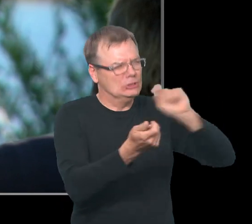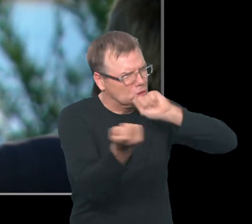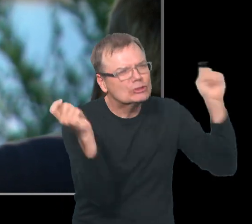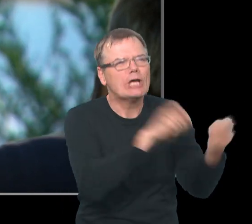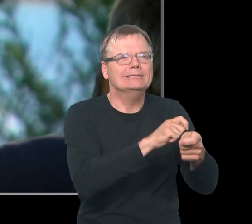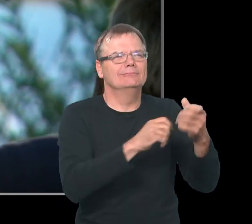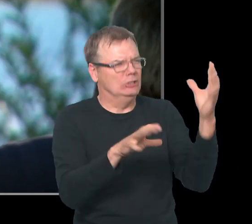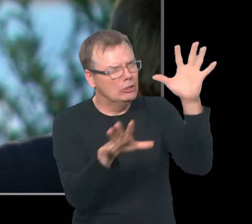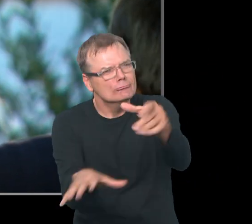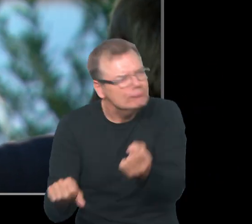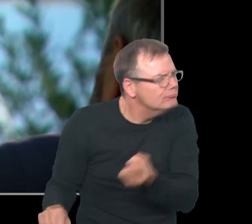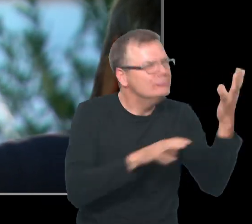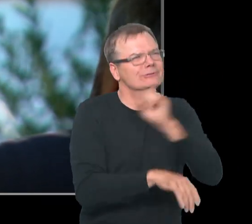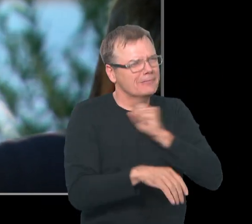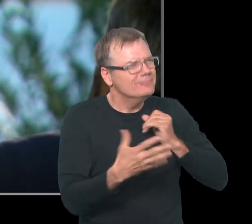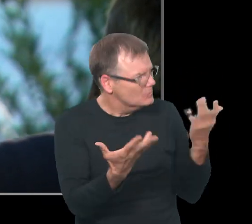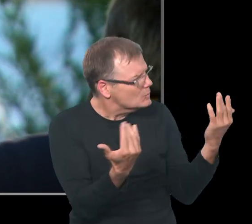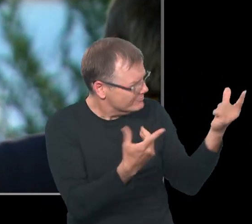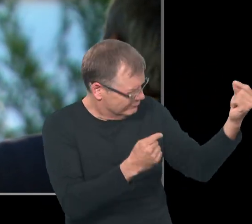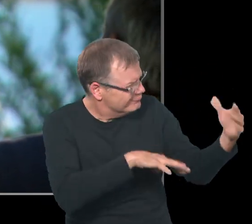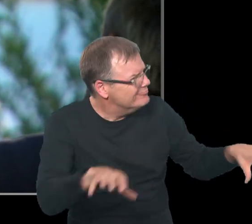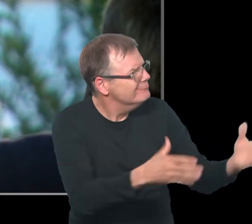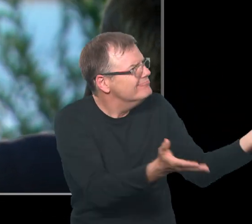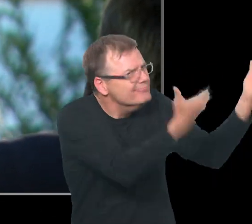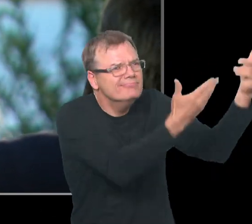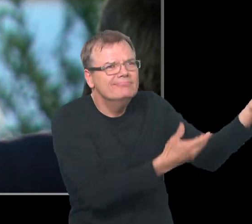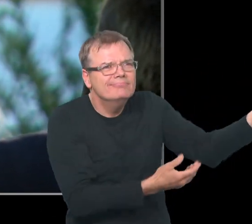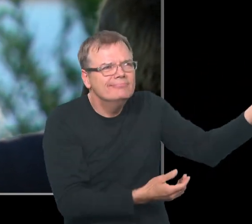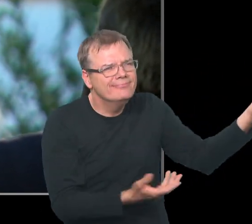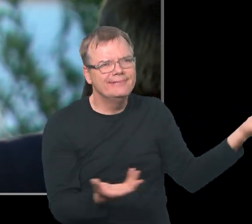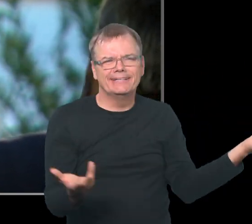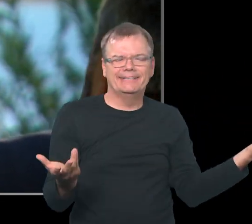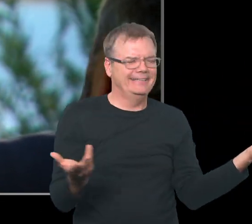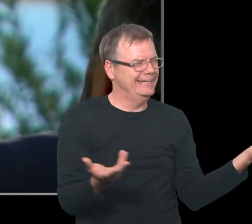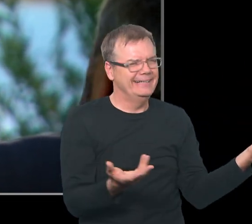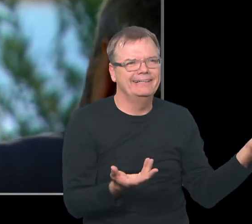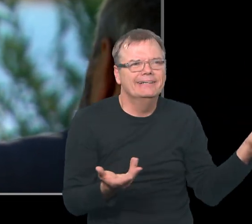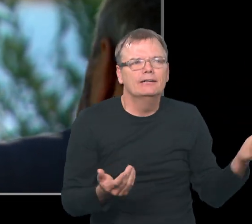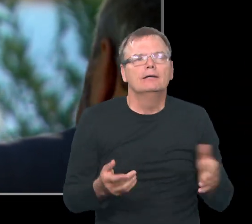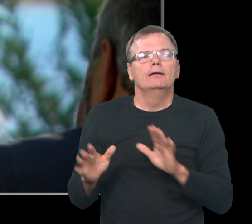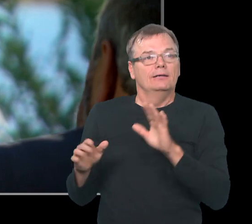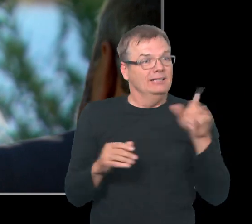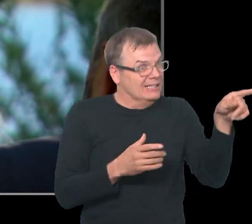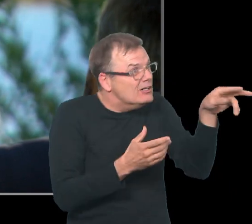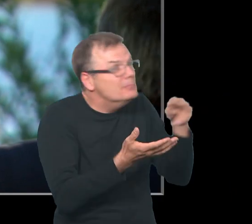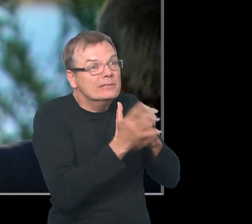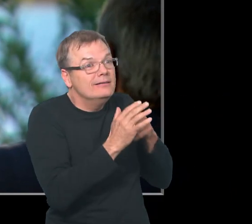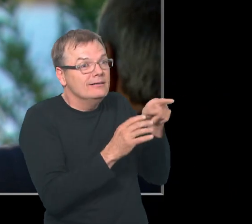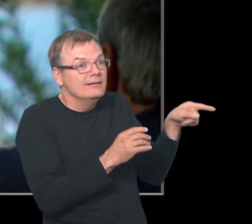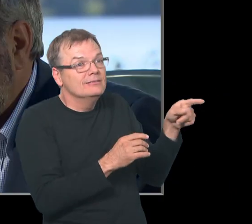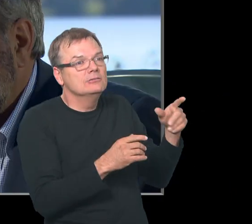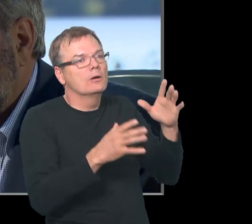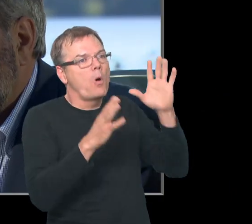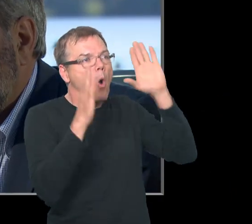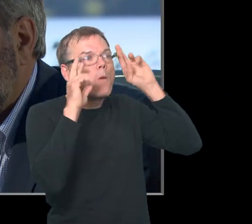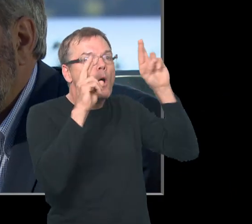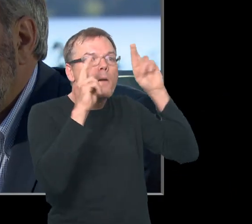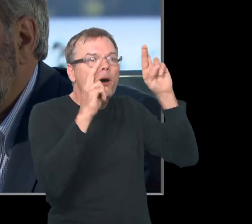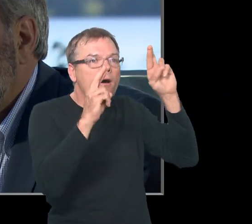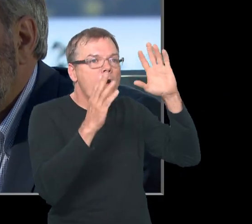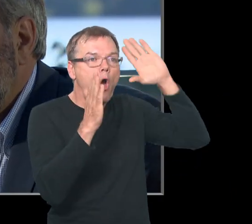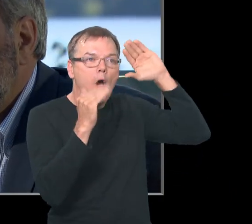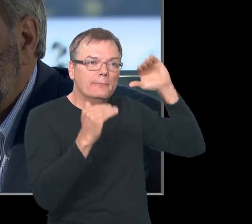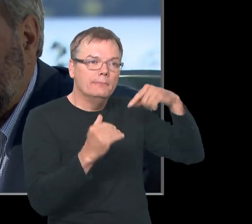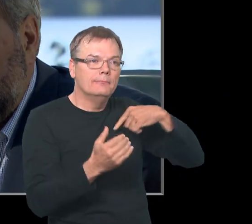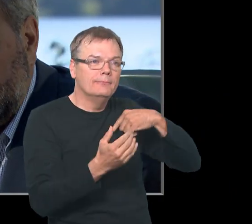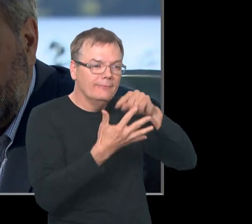you sound like you're just going to go on good faith to get all the other things that you think are incredibly important, whether it's daycare or other acts. I'm going